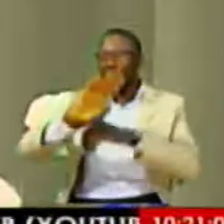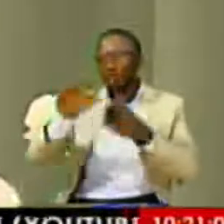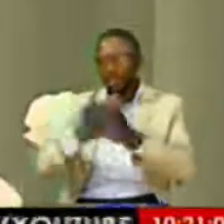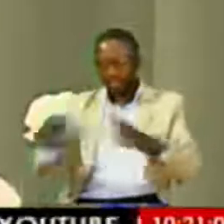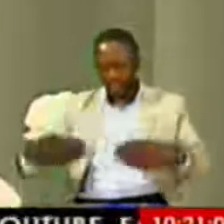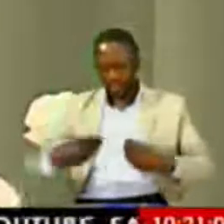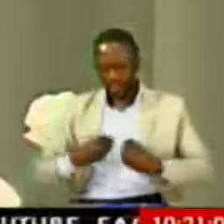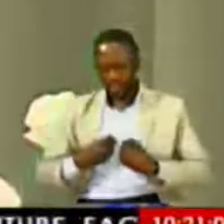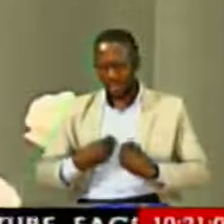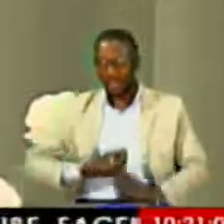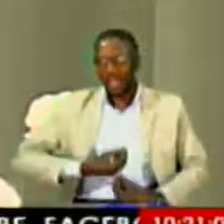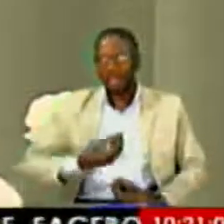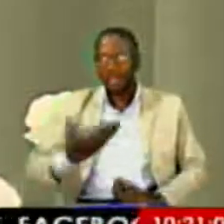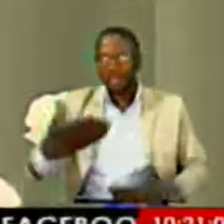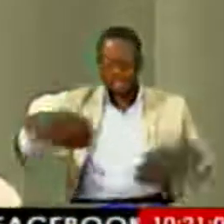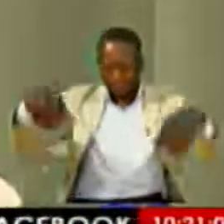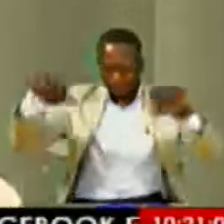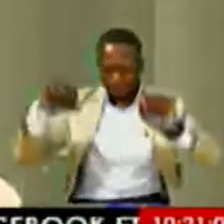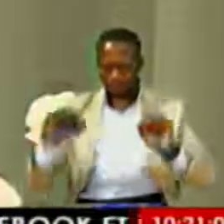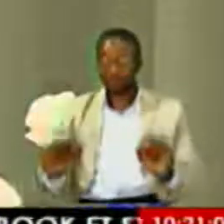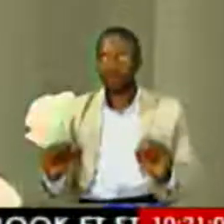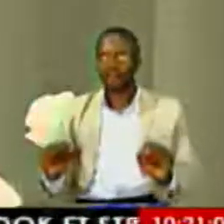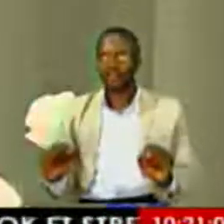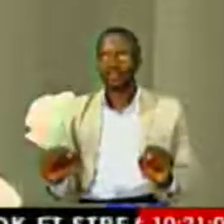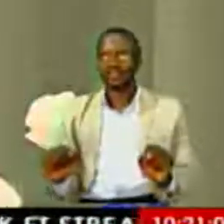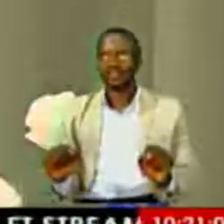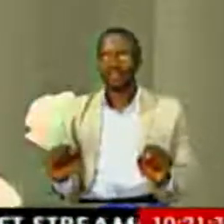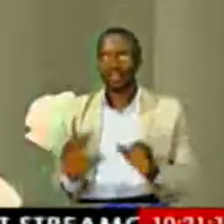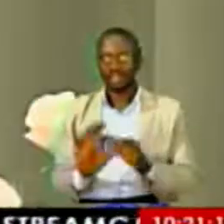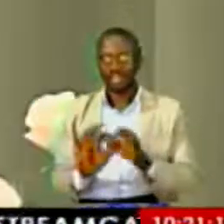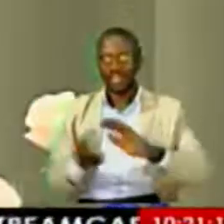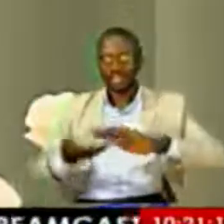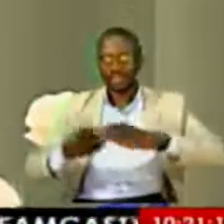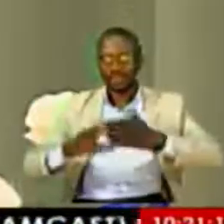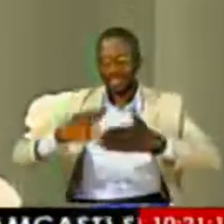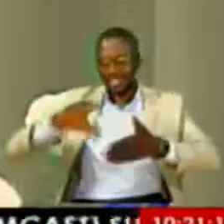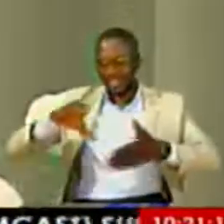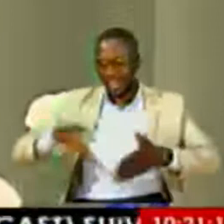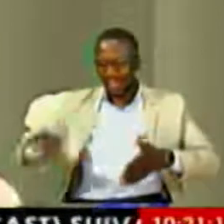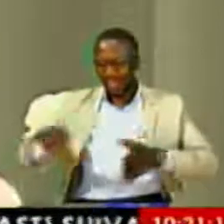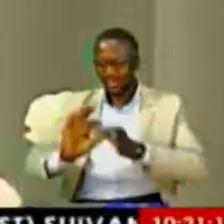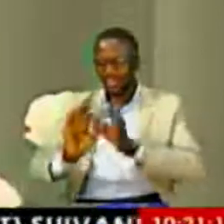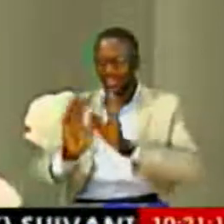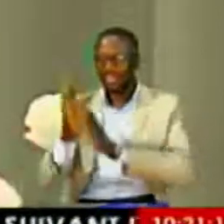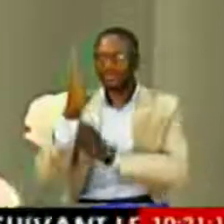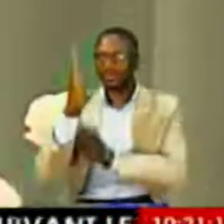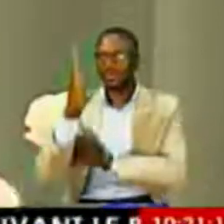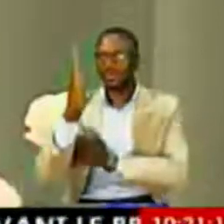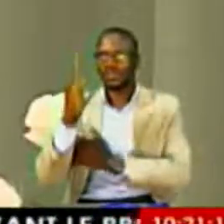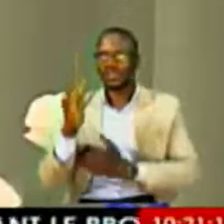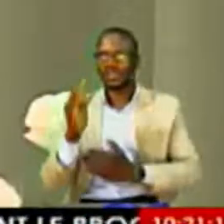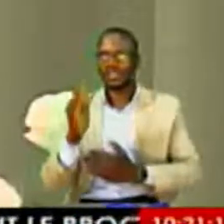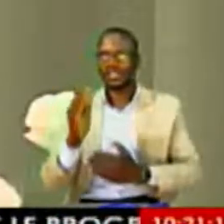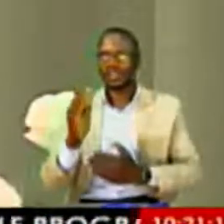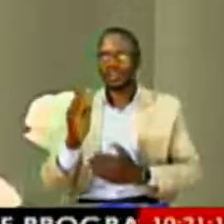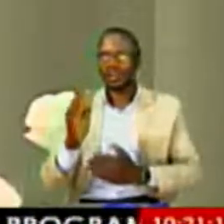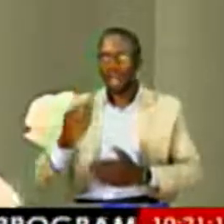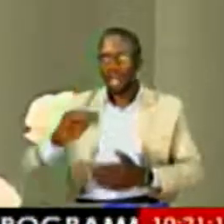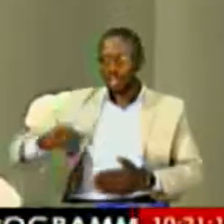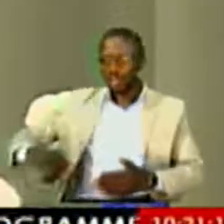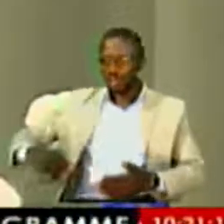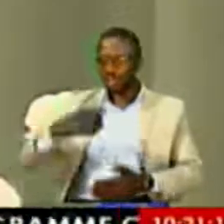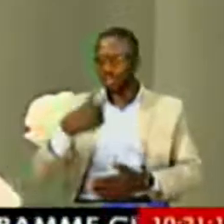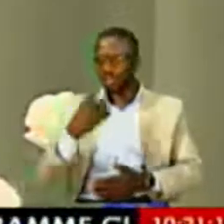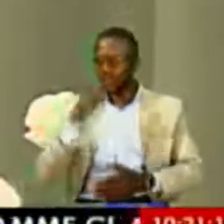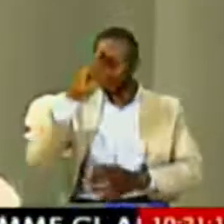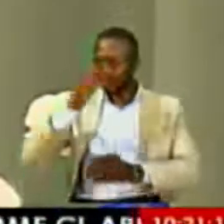leur donna le pouvoir. He gave them power de devenir enfants de Dieu. To become ceux qui child croient en son nom. Those